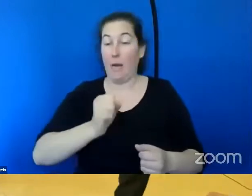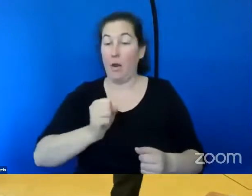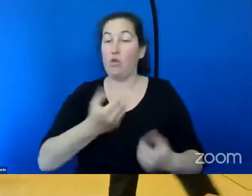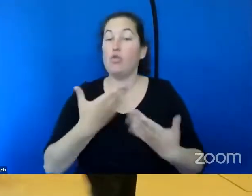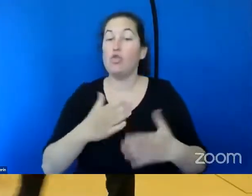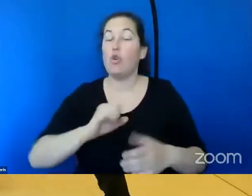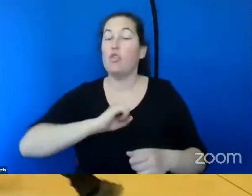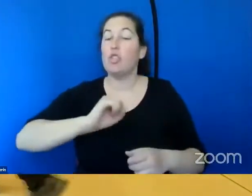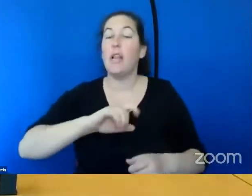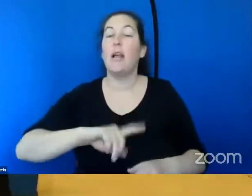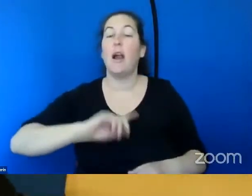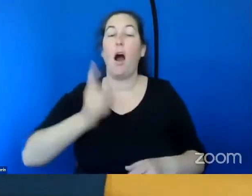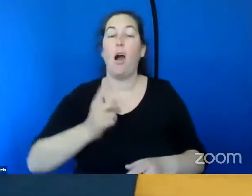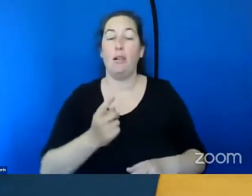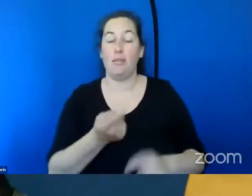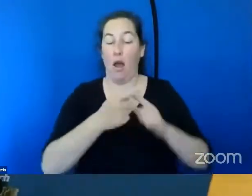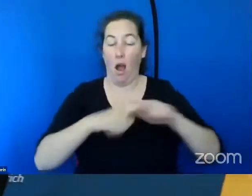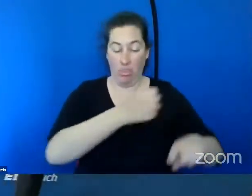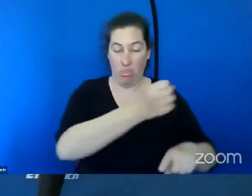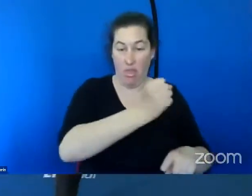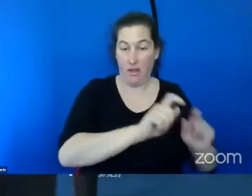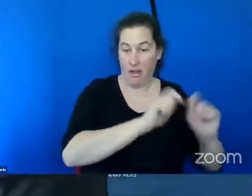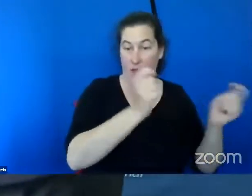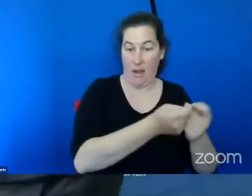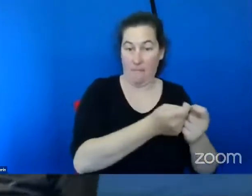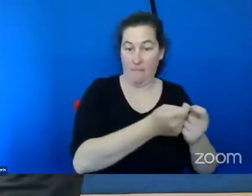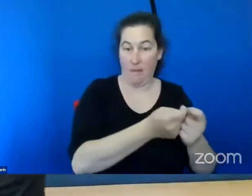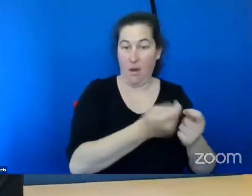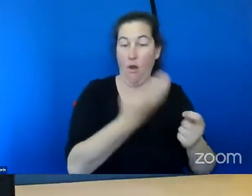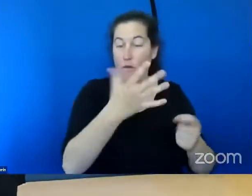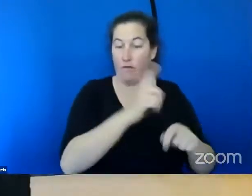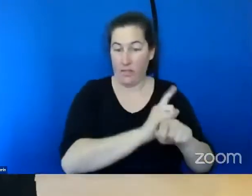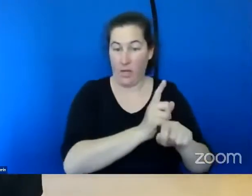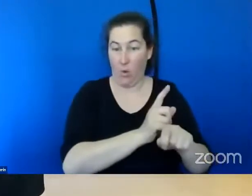away it goes. Yes, referee or the judge is